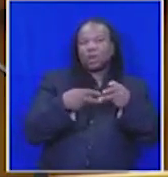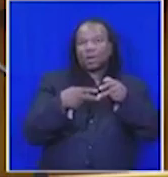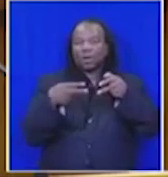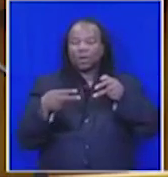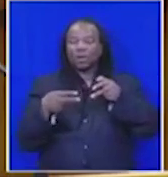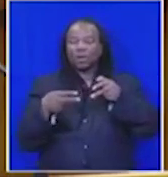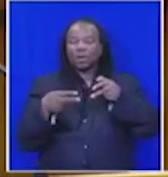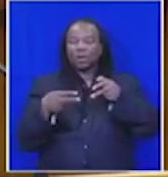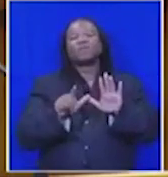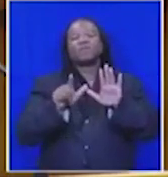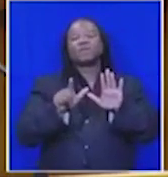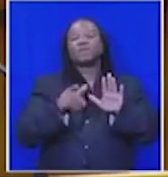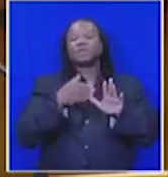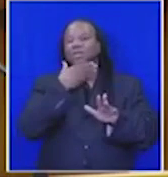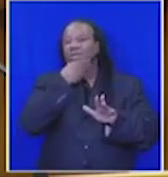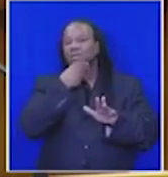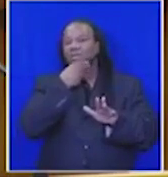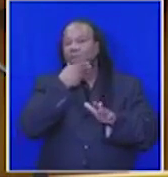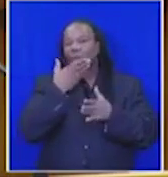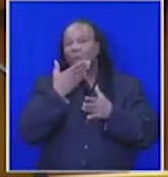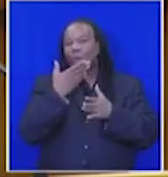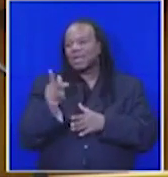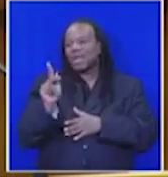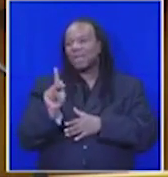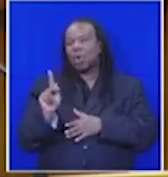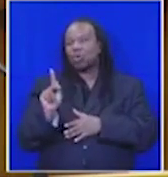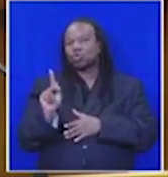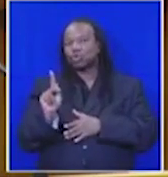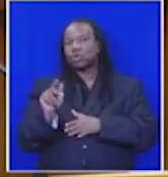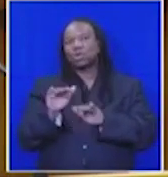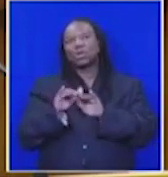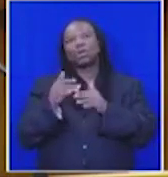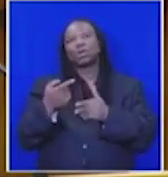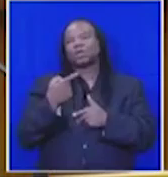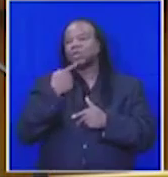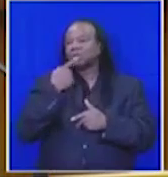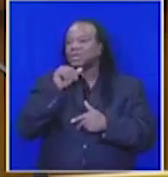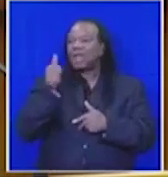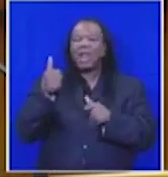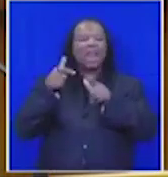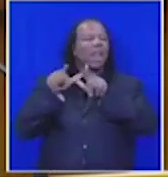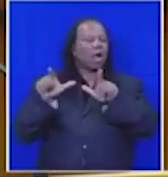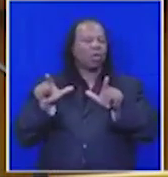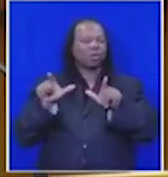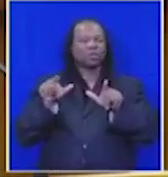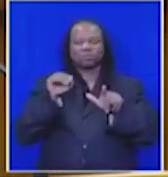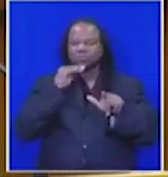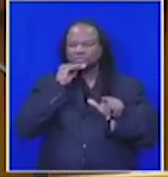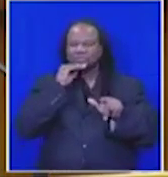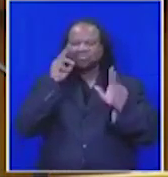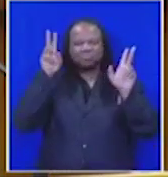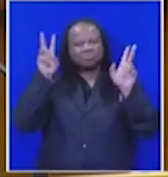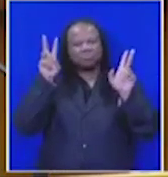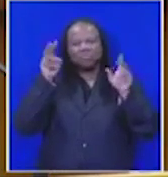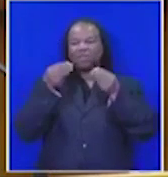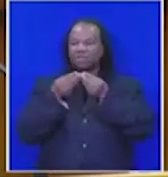17 December 2015 in KMOS under the theme Zwiko Itea, It's Happening, Sahumelela in South